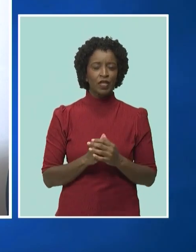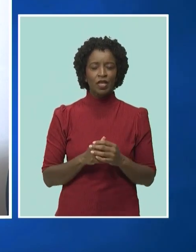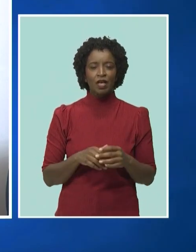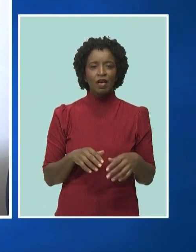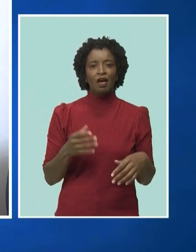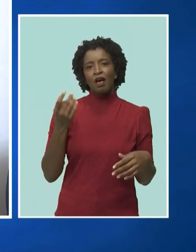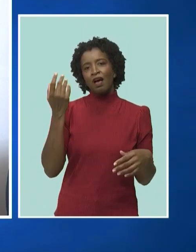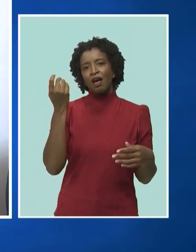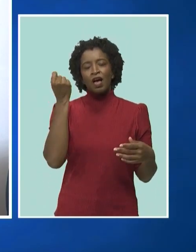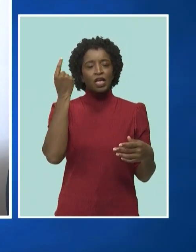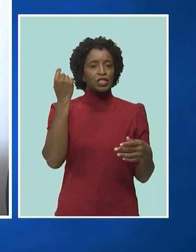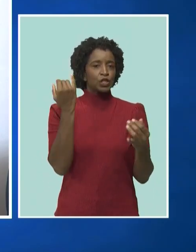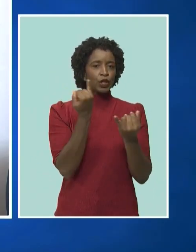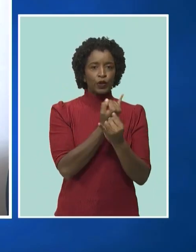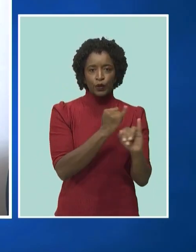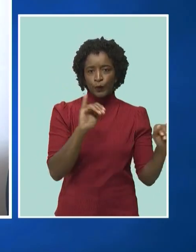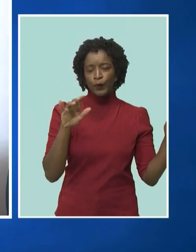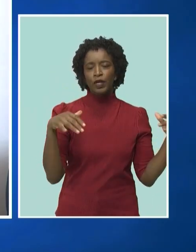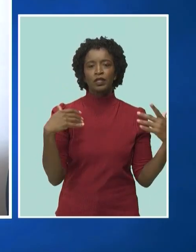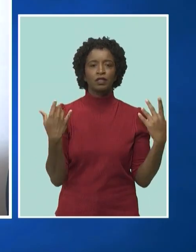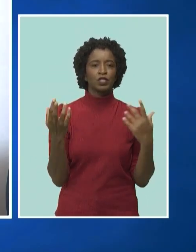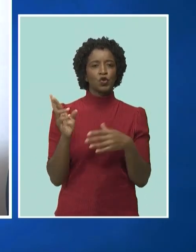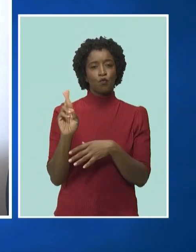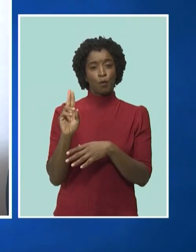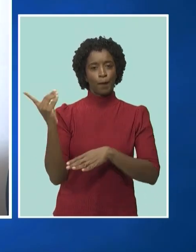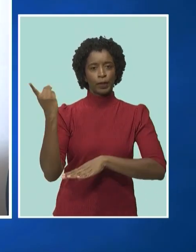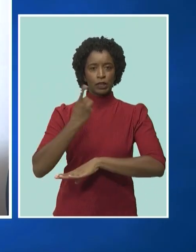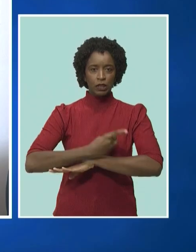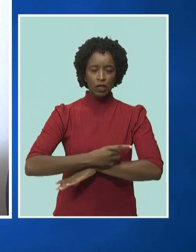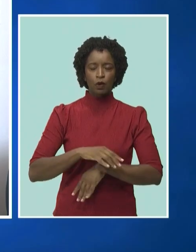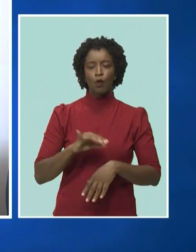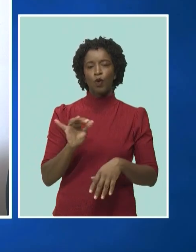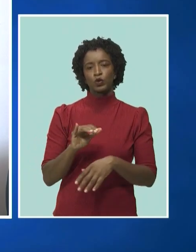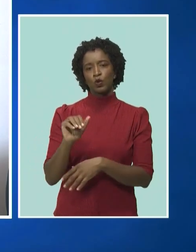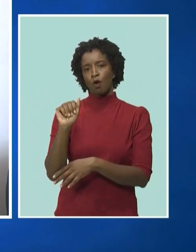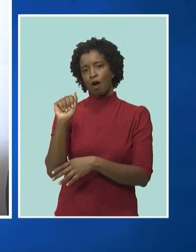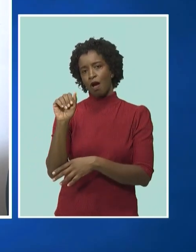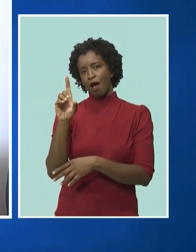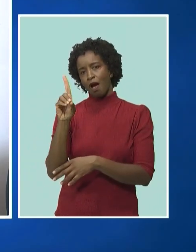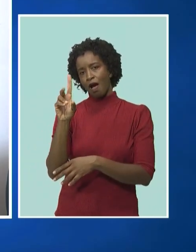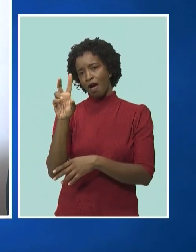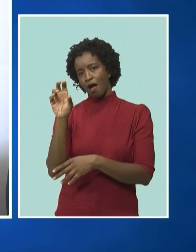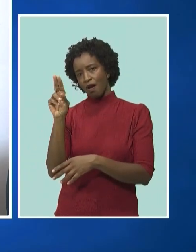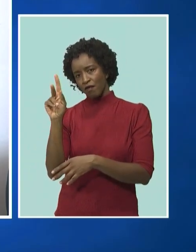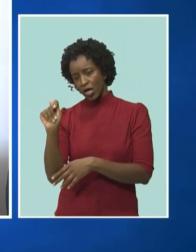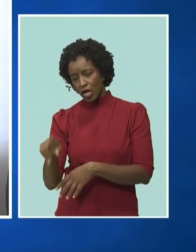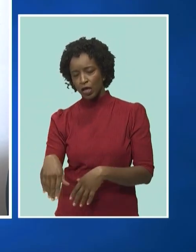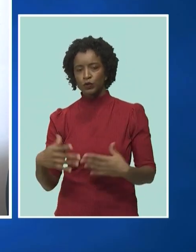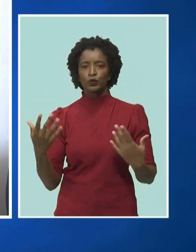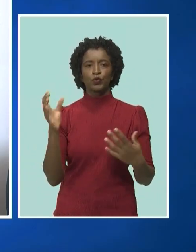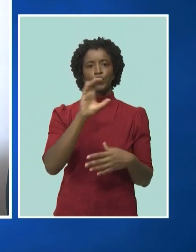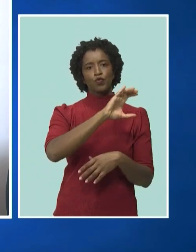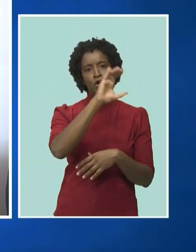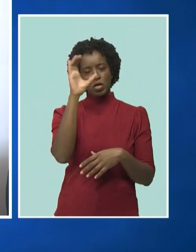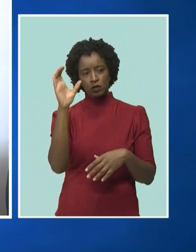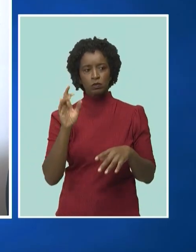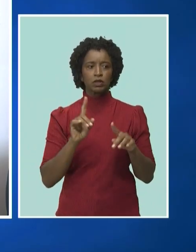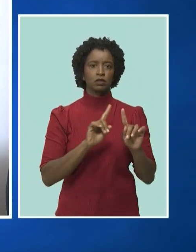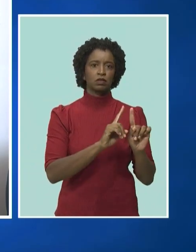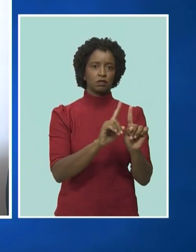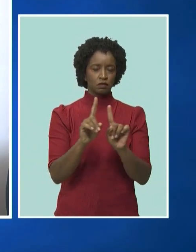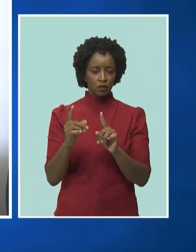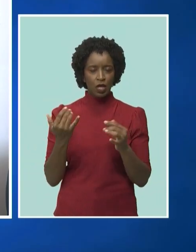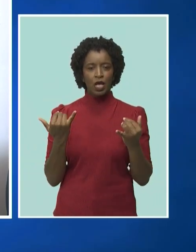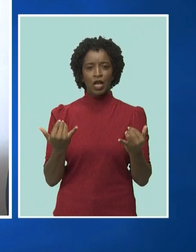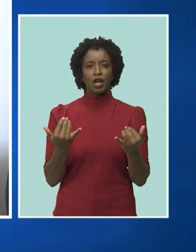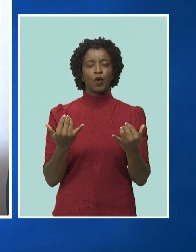got Independence, we've got Republic Day, and then we move into Advent, Christmas. So we are doing all this activity